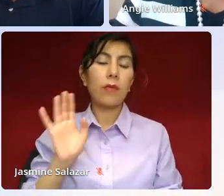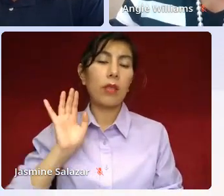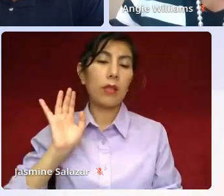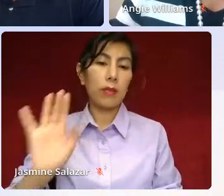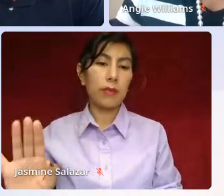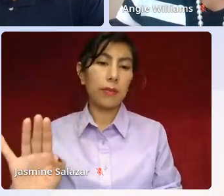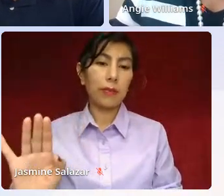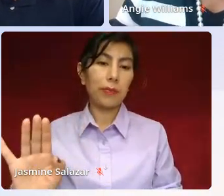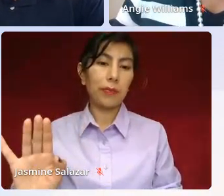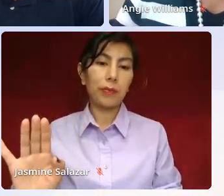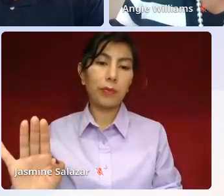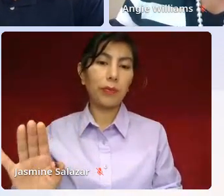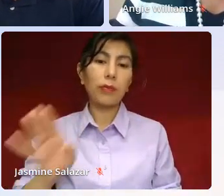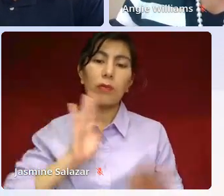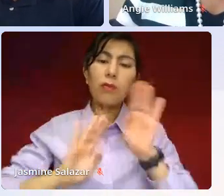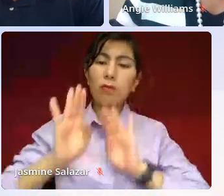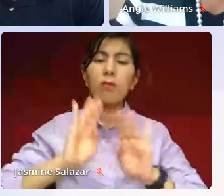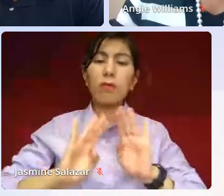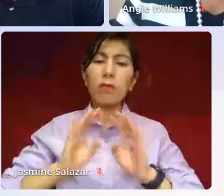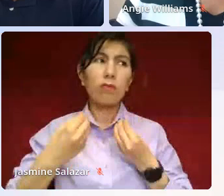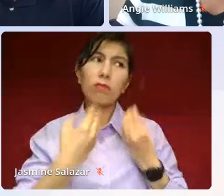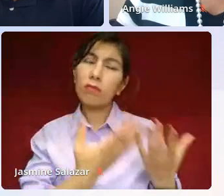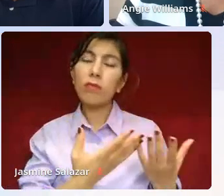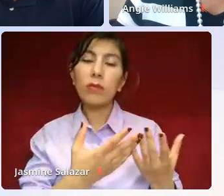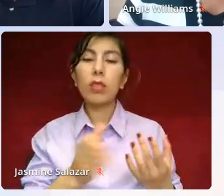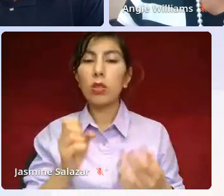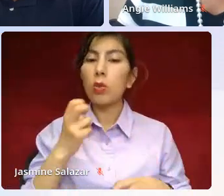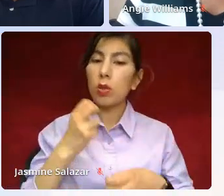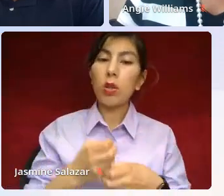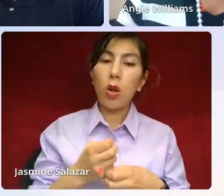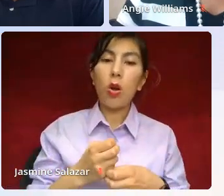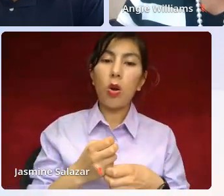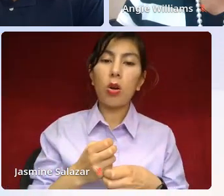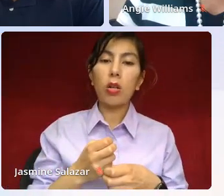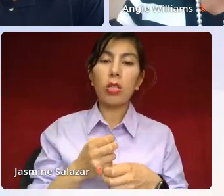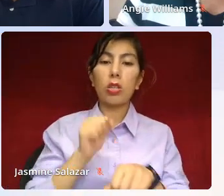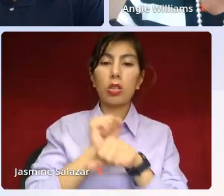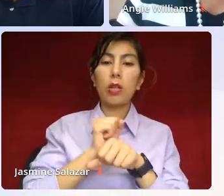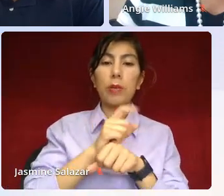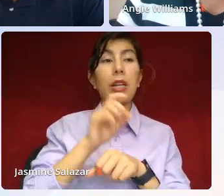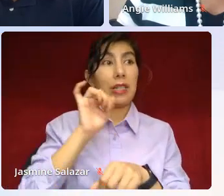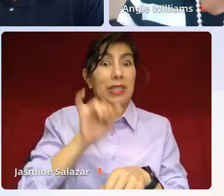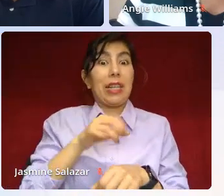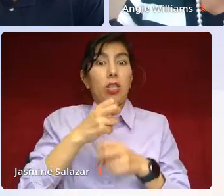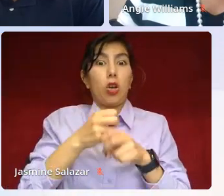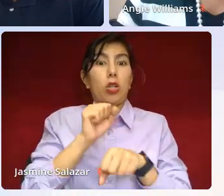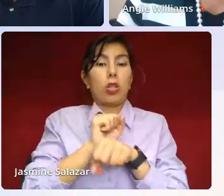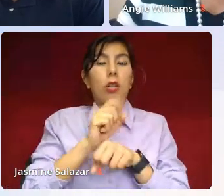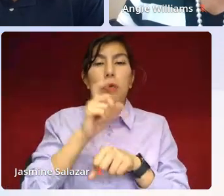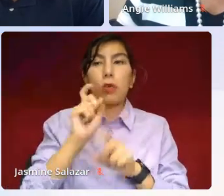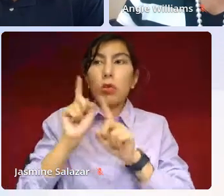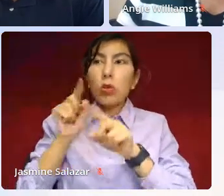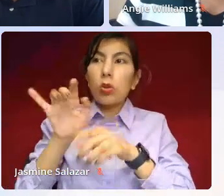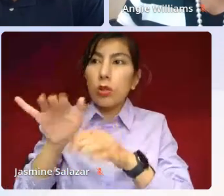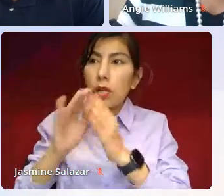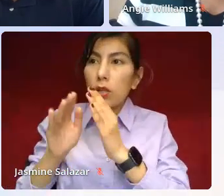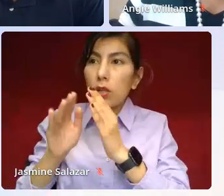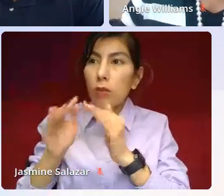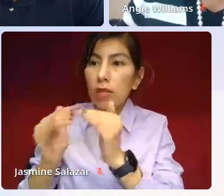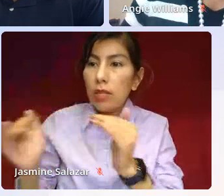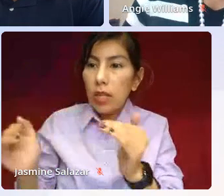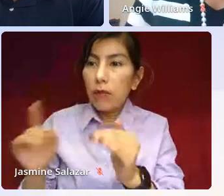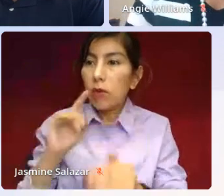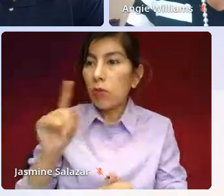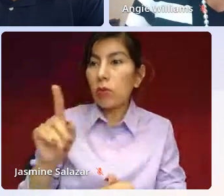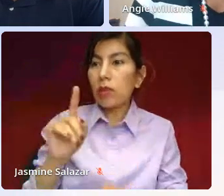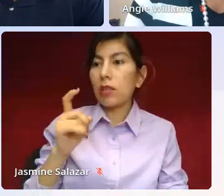their frustrations. So it was a hard job, and it is a hard job when you go to that community level and really